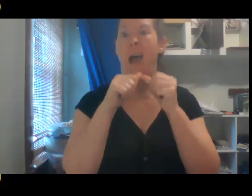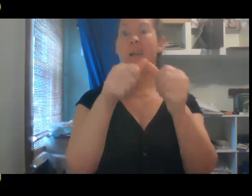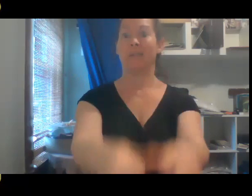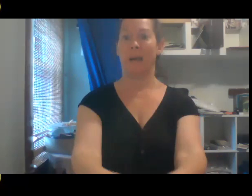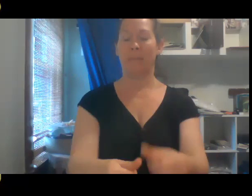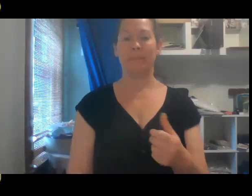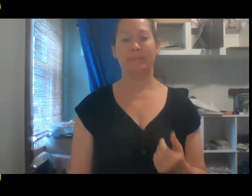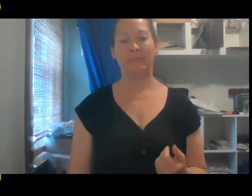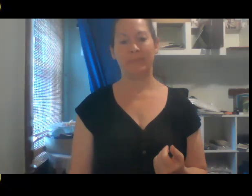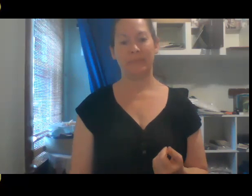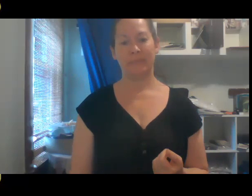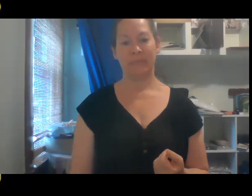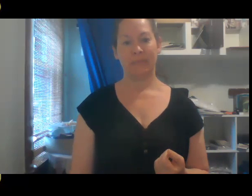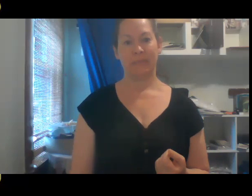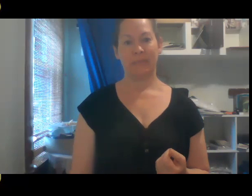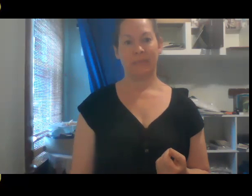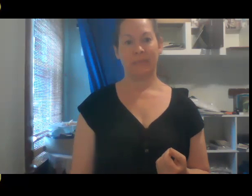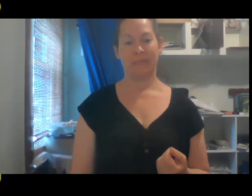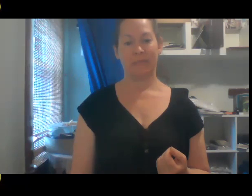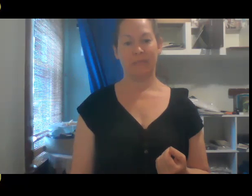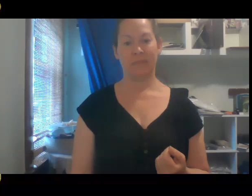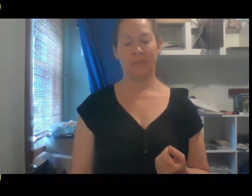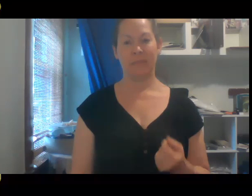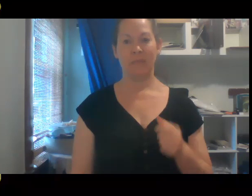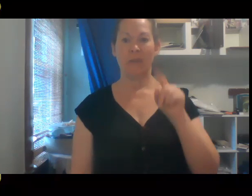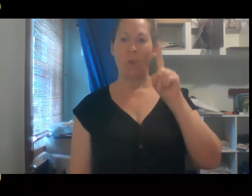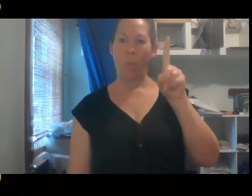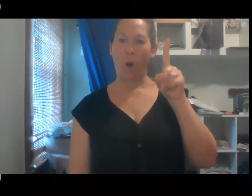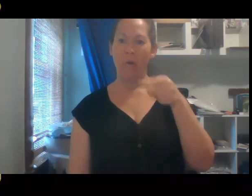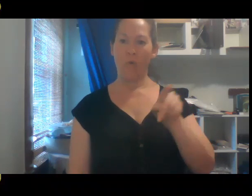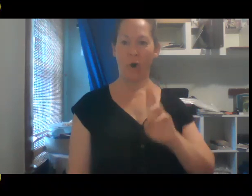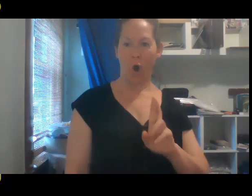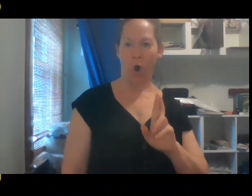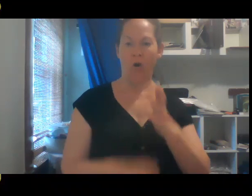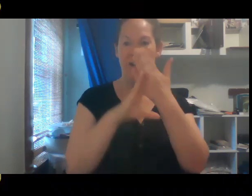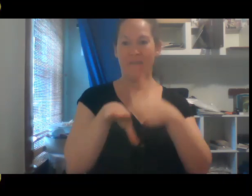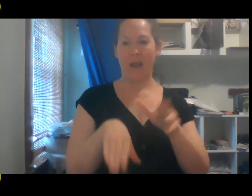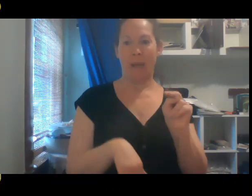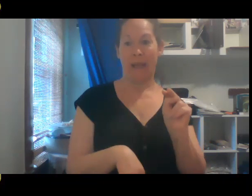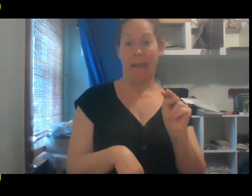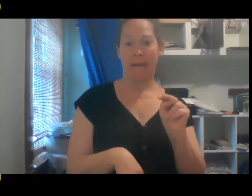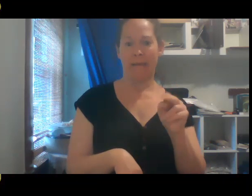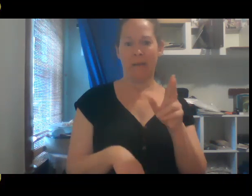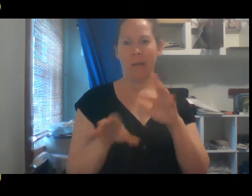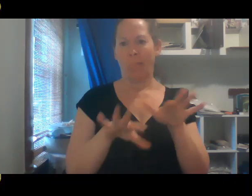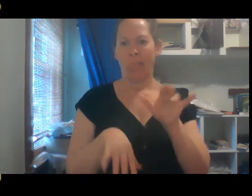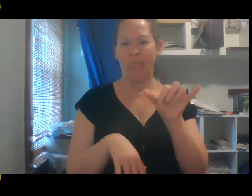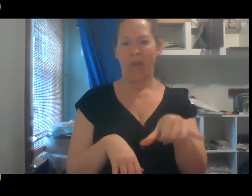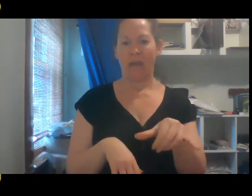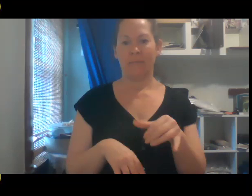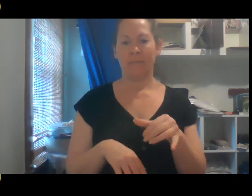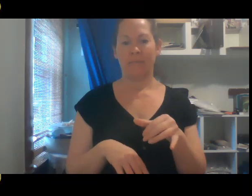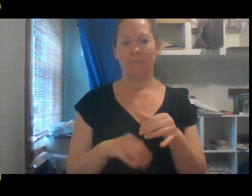what they found was that this 1 over R divided by N to the NT approaches this thing called